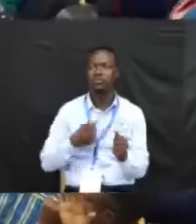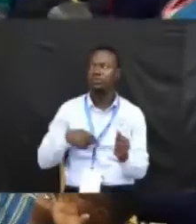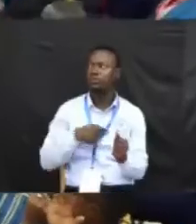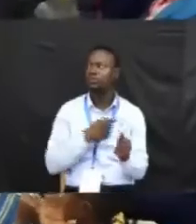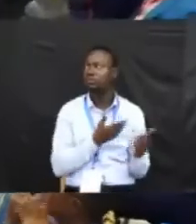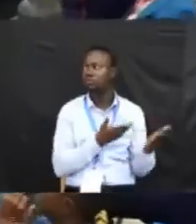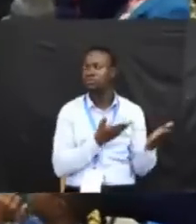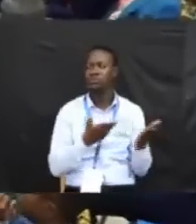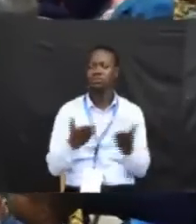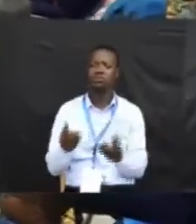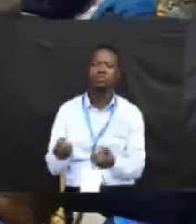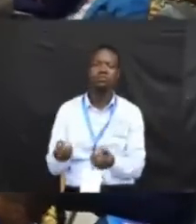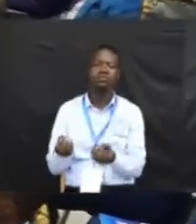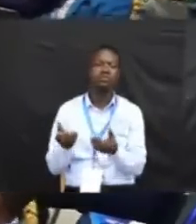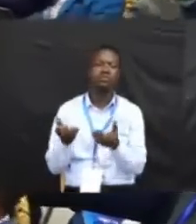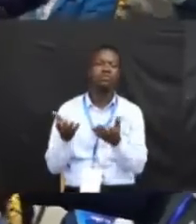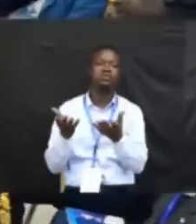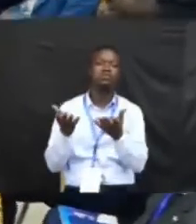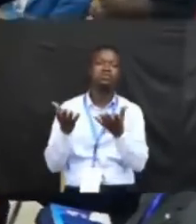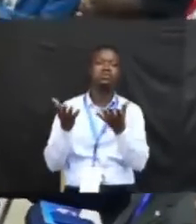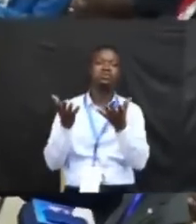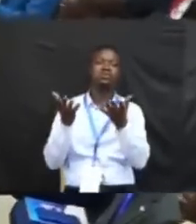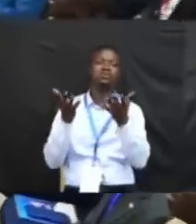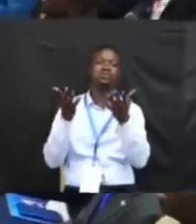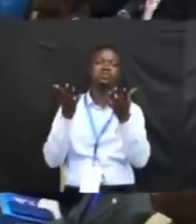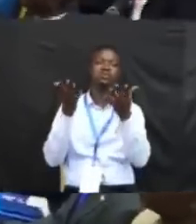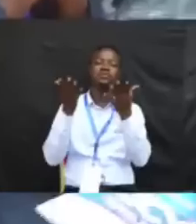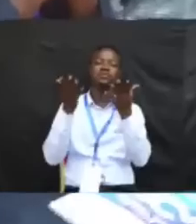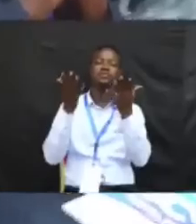We bring a son